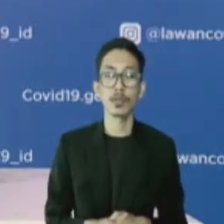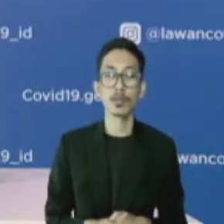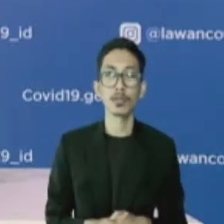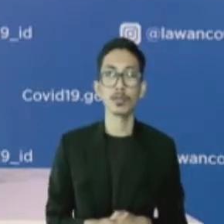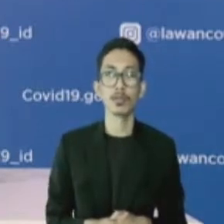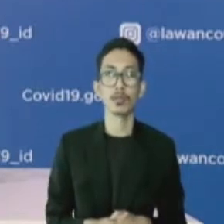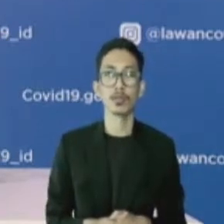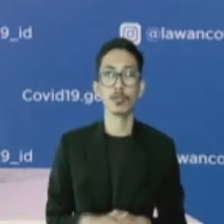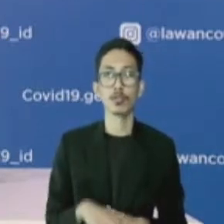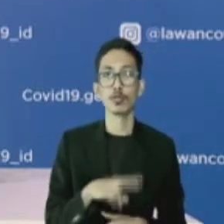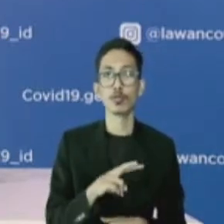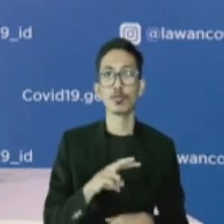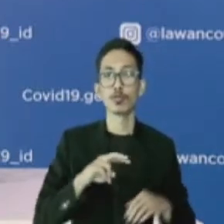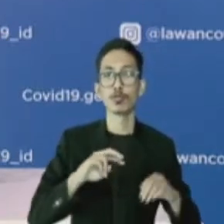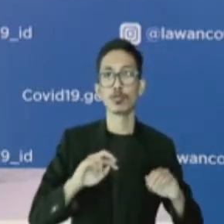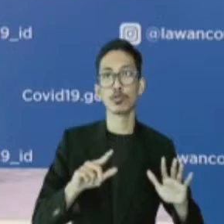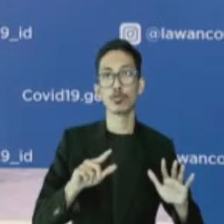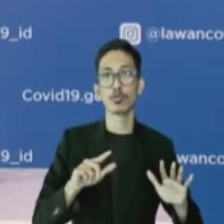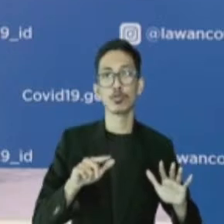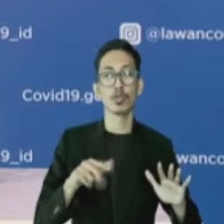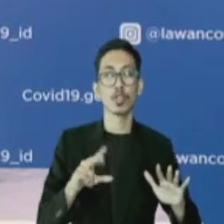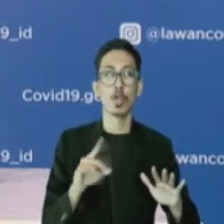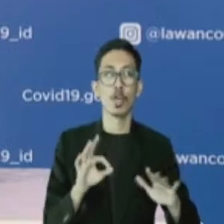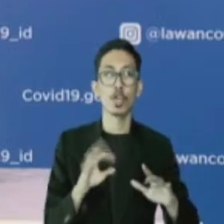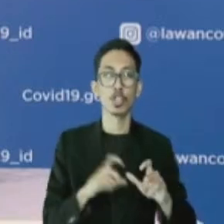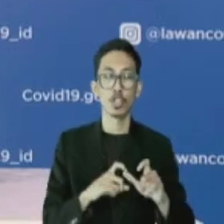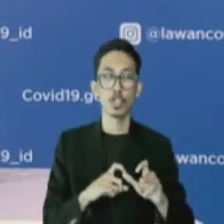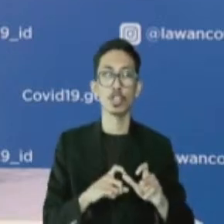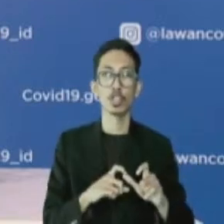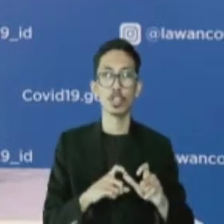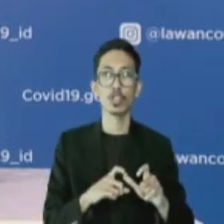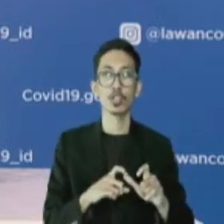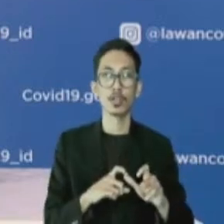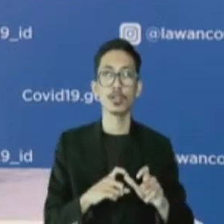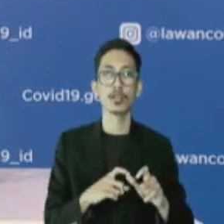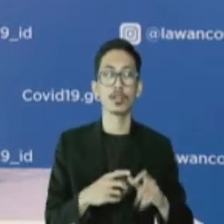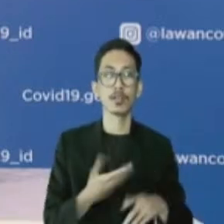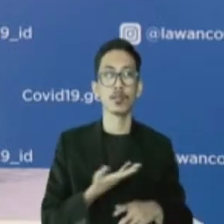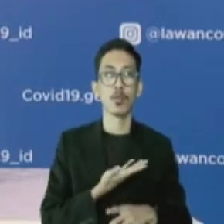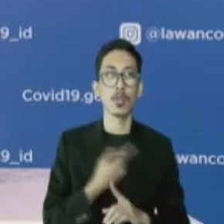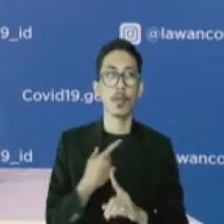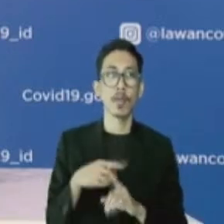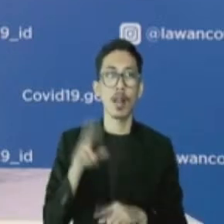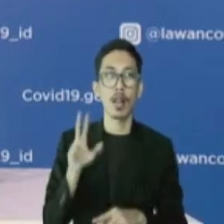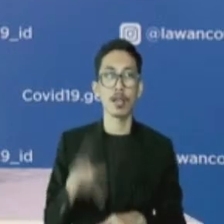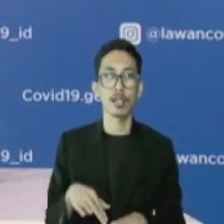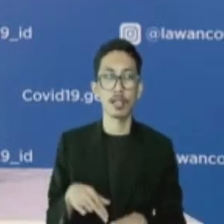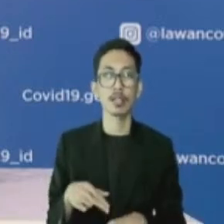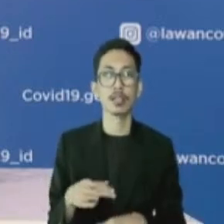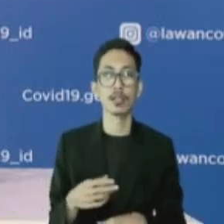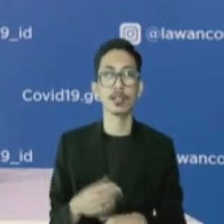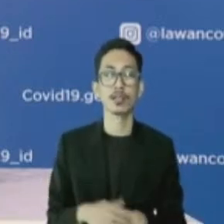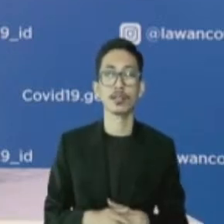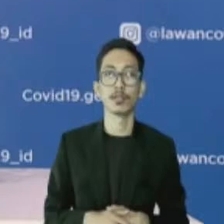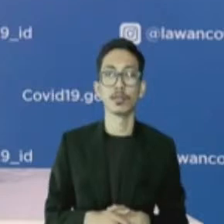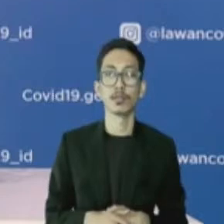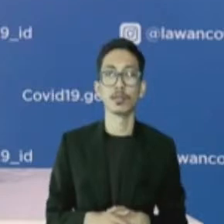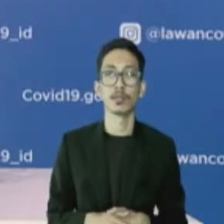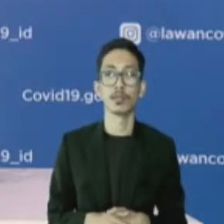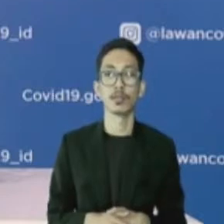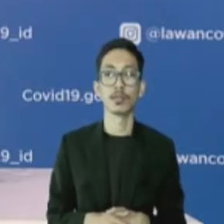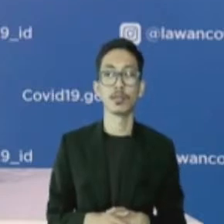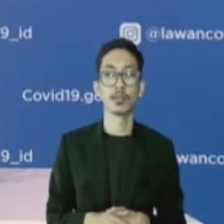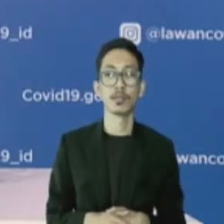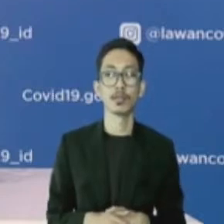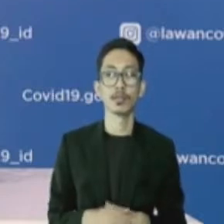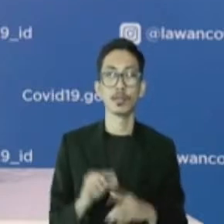AT527 from Roche and Atea Pharmaceutical. In addition, PPKM will continue to be carried out because